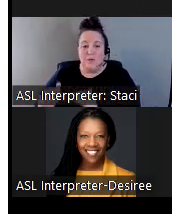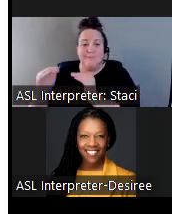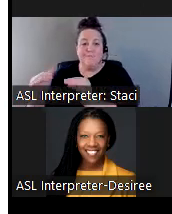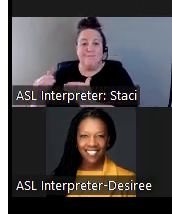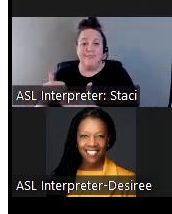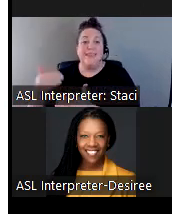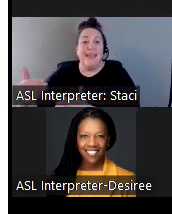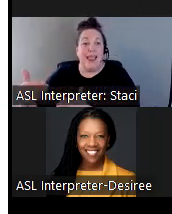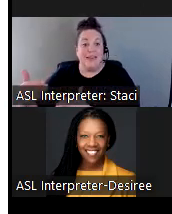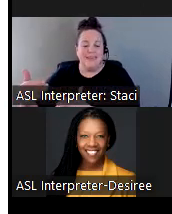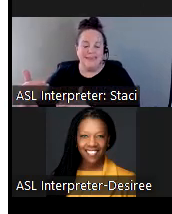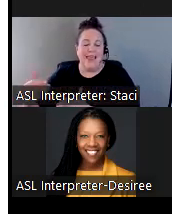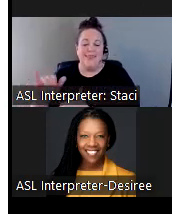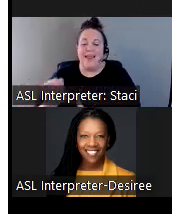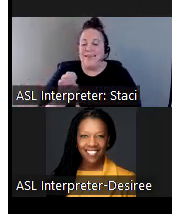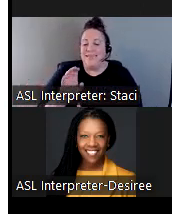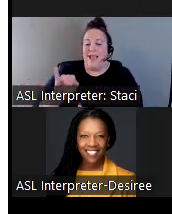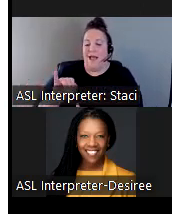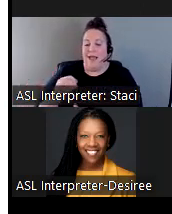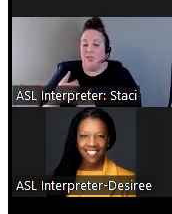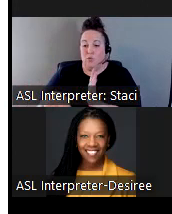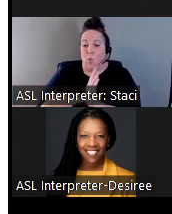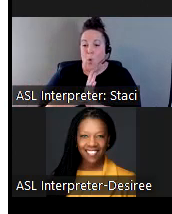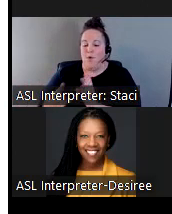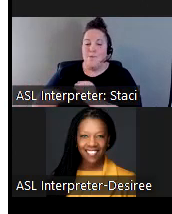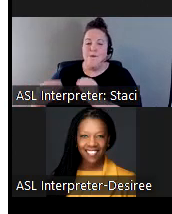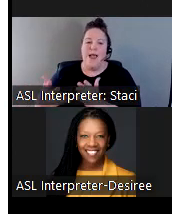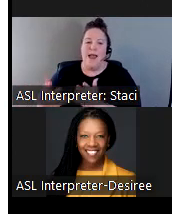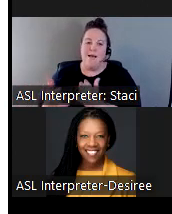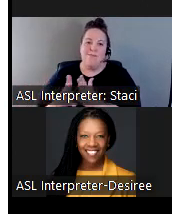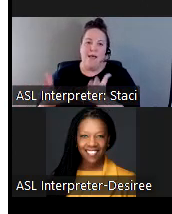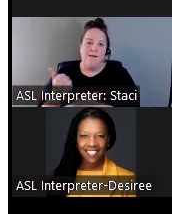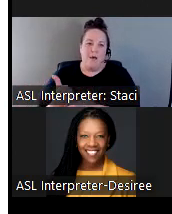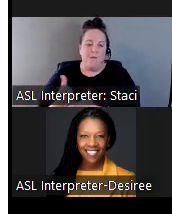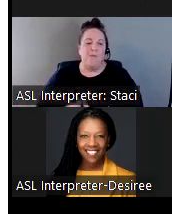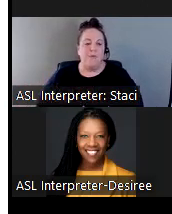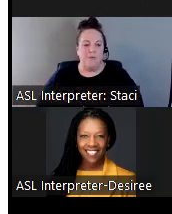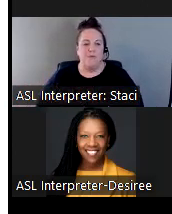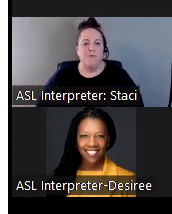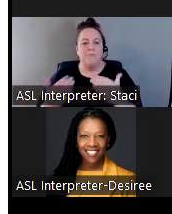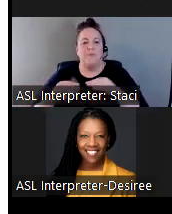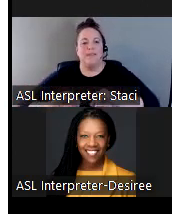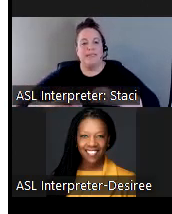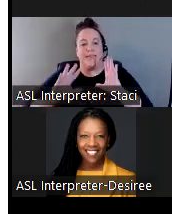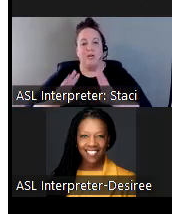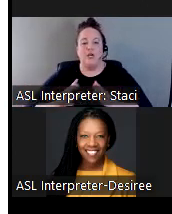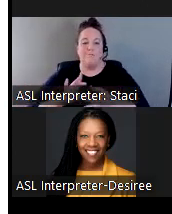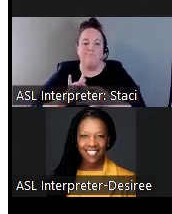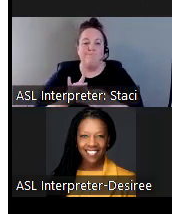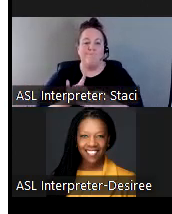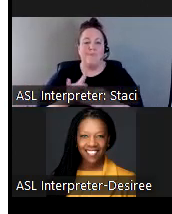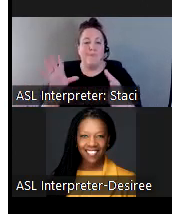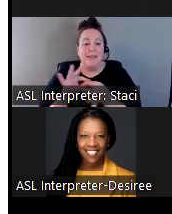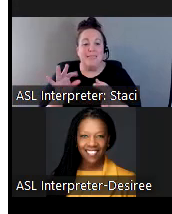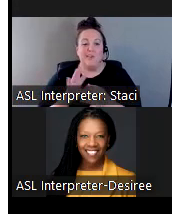steps, that's what ECI does, and they provide a wealth of help. Clear, consistent messaging in